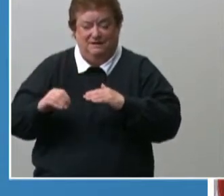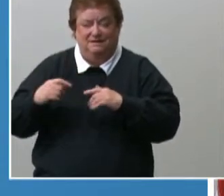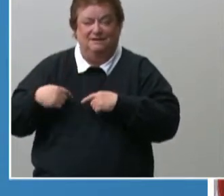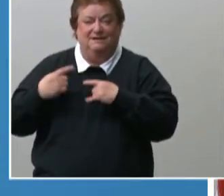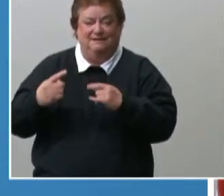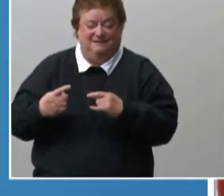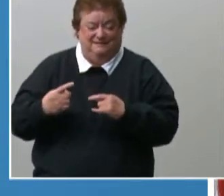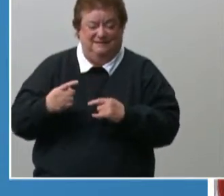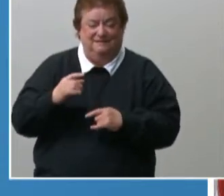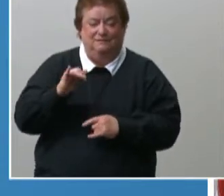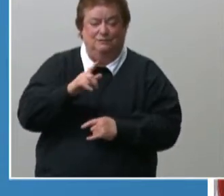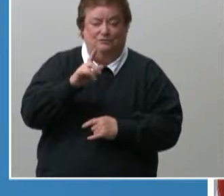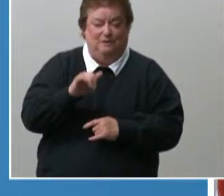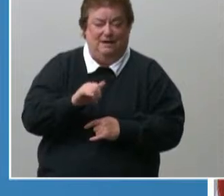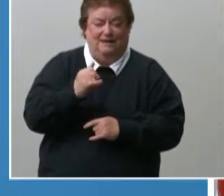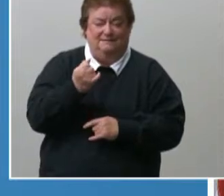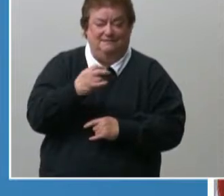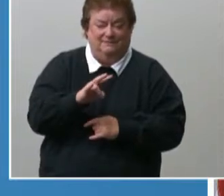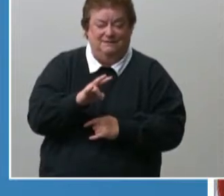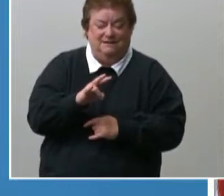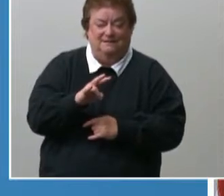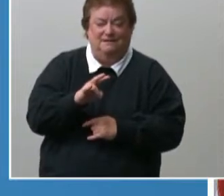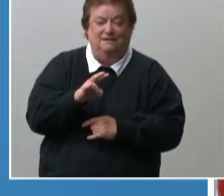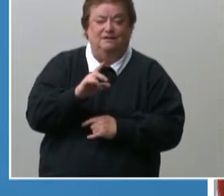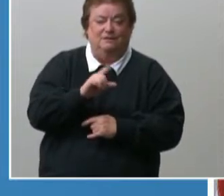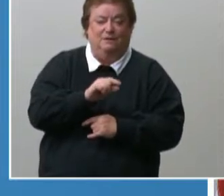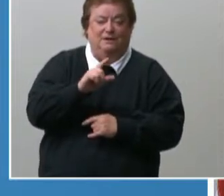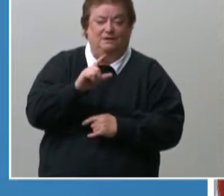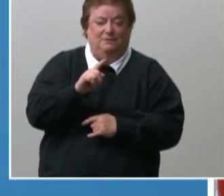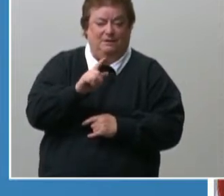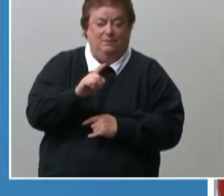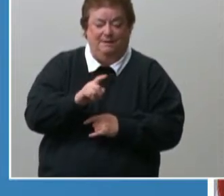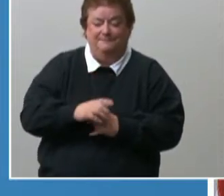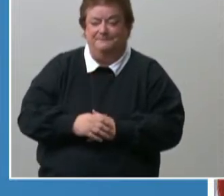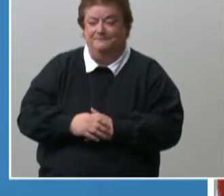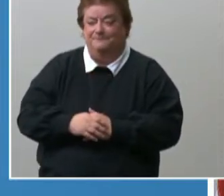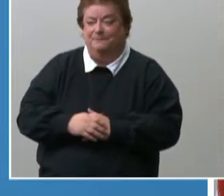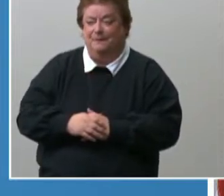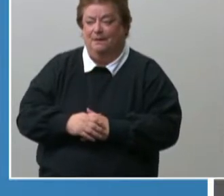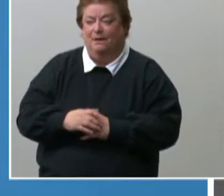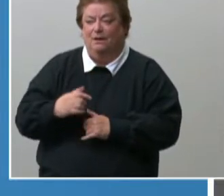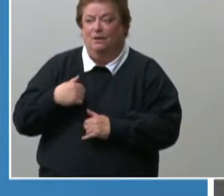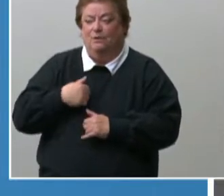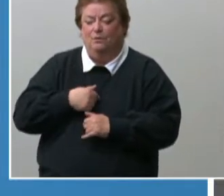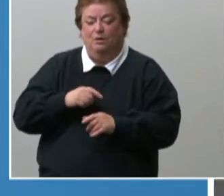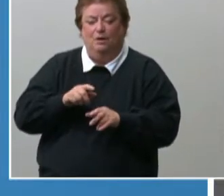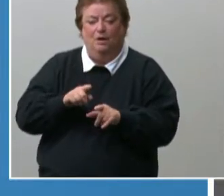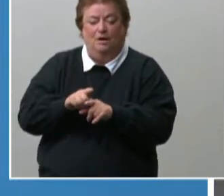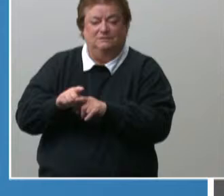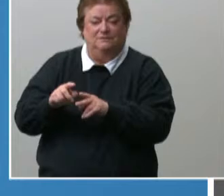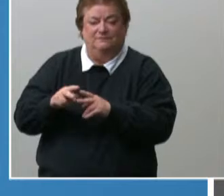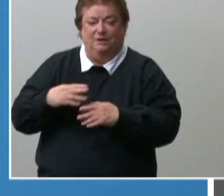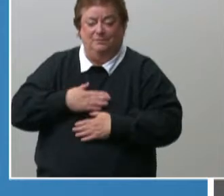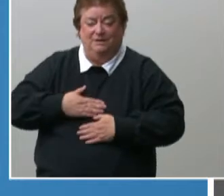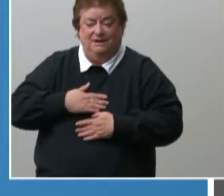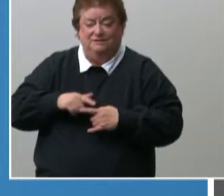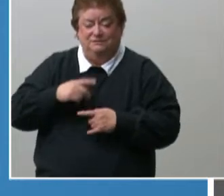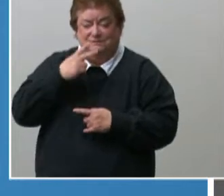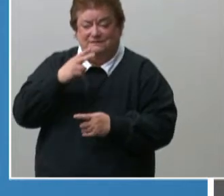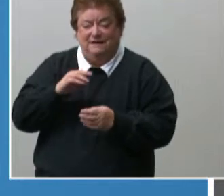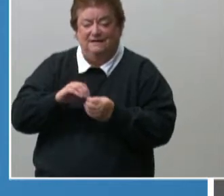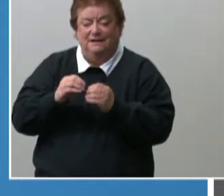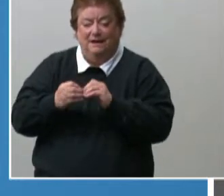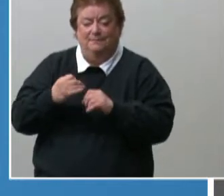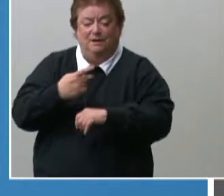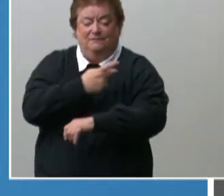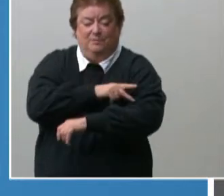week ending on July 17th of 2021. We're also very pleased to see the number of COVID-19